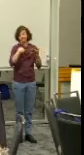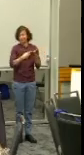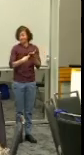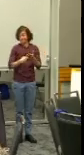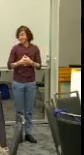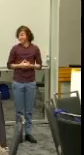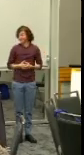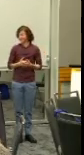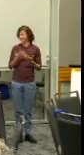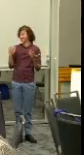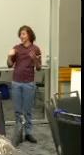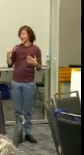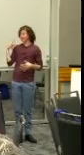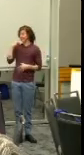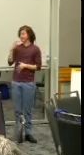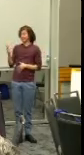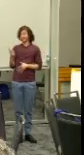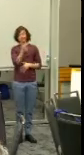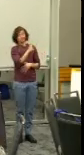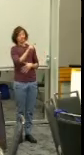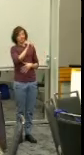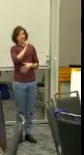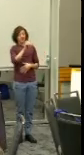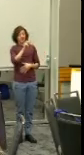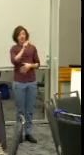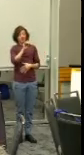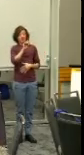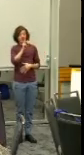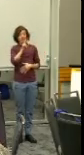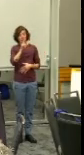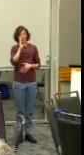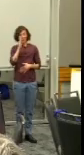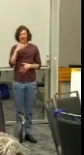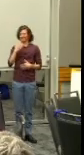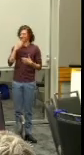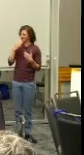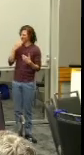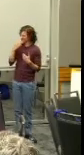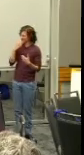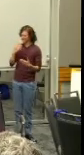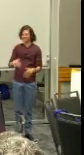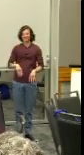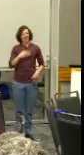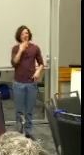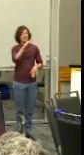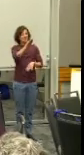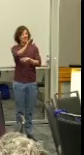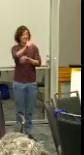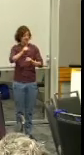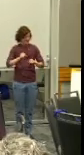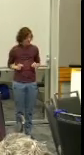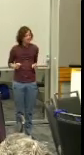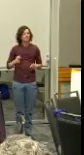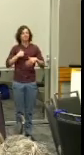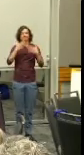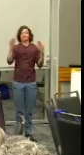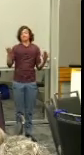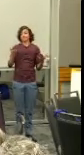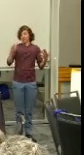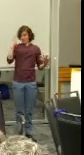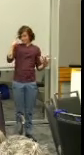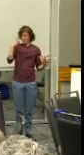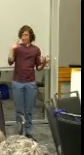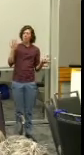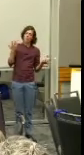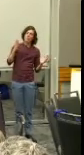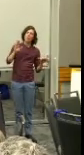will pass it over to Jennifer. Thanks, Brendan. Good afternoon, everyone. So I am here to just kind of provide a little